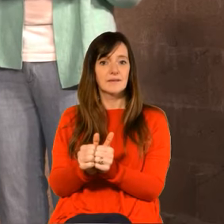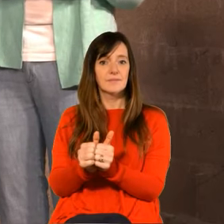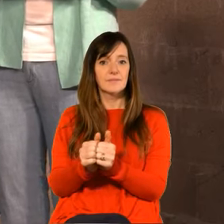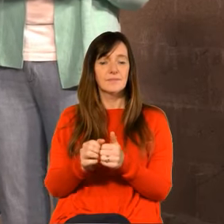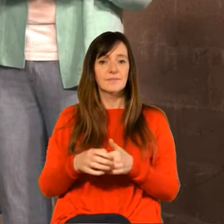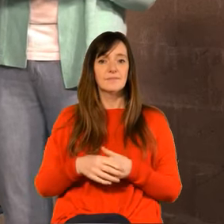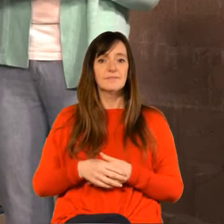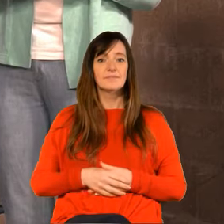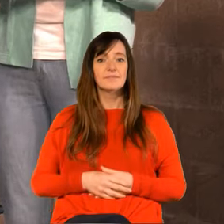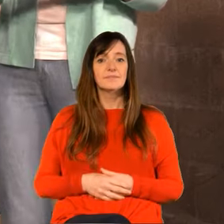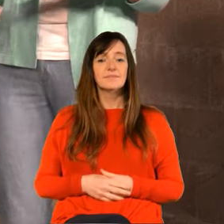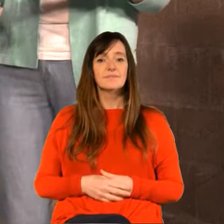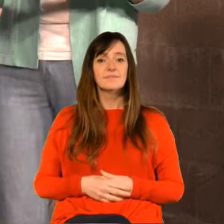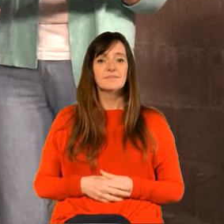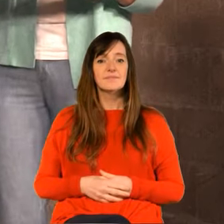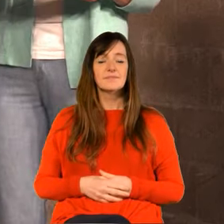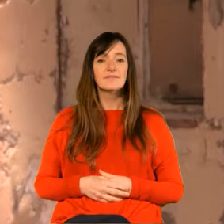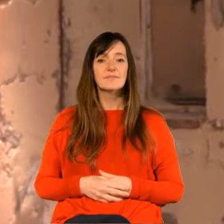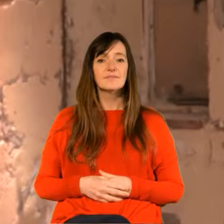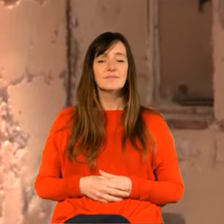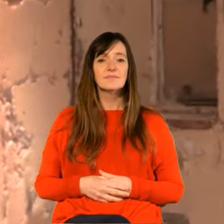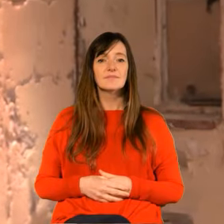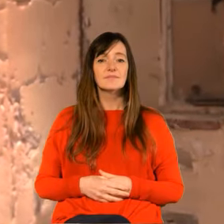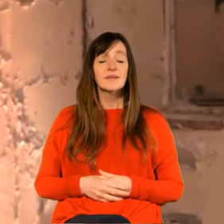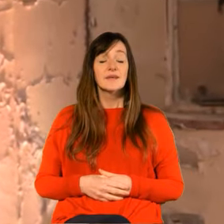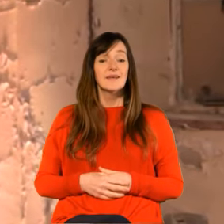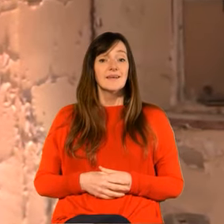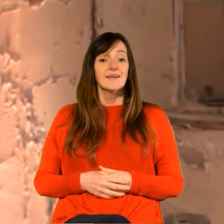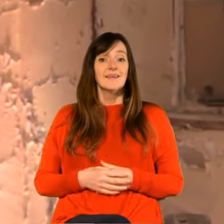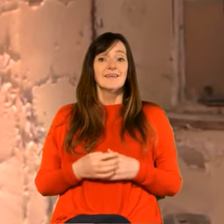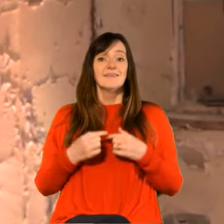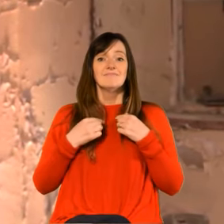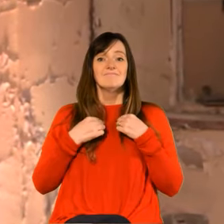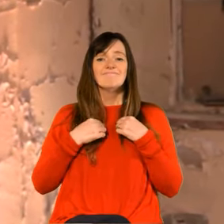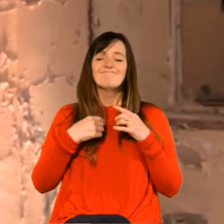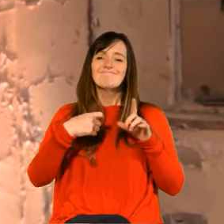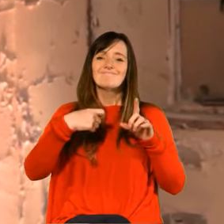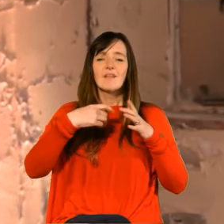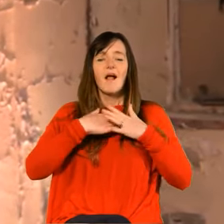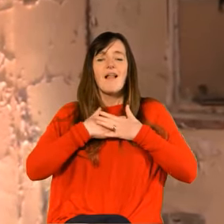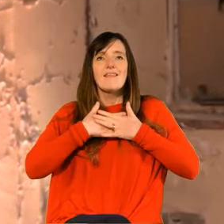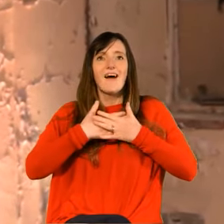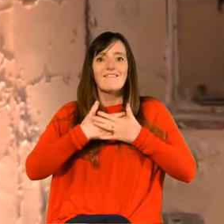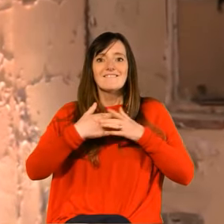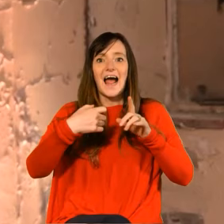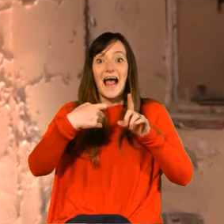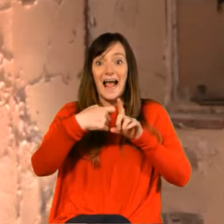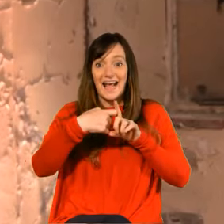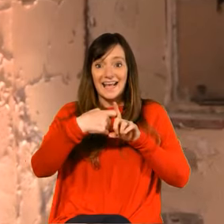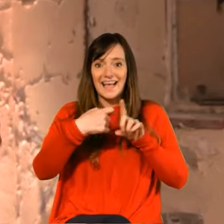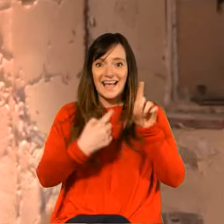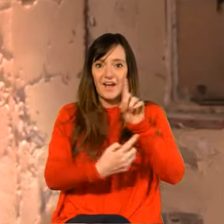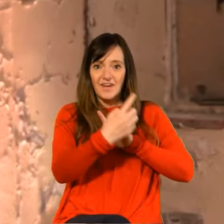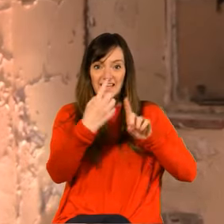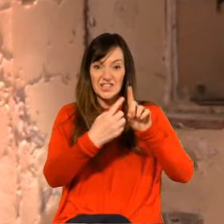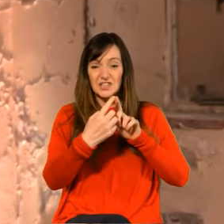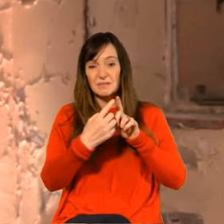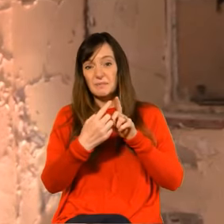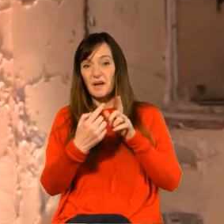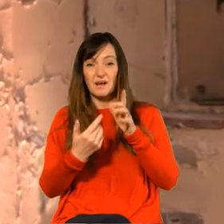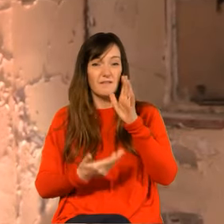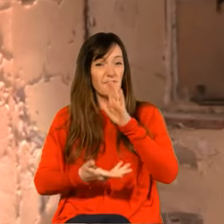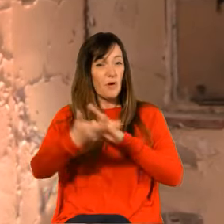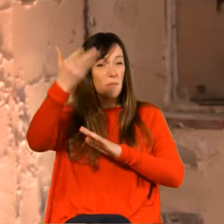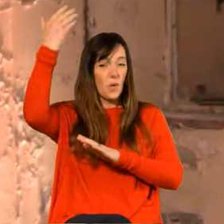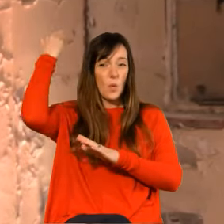Amen. One of the things I love about the Keswick Convention is that over the years, there's been no formal